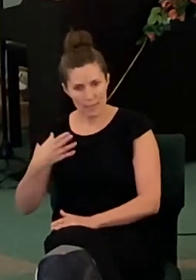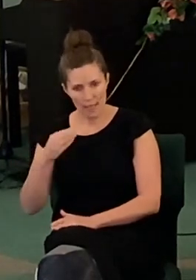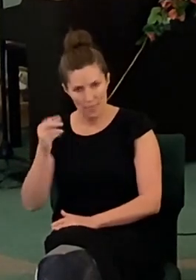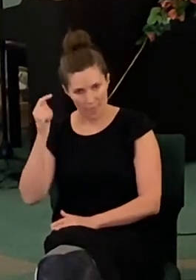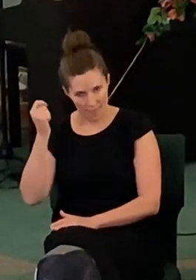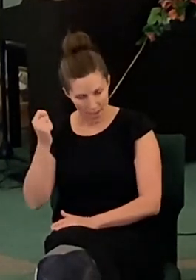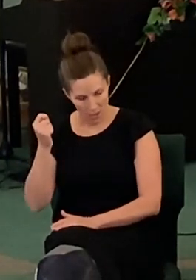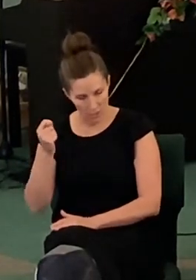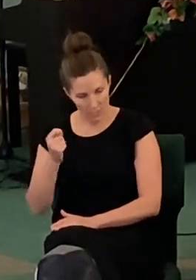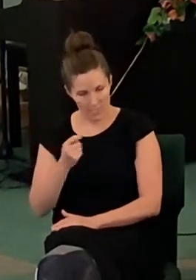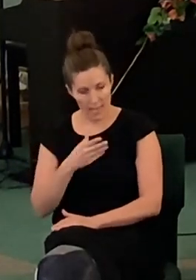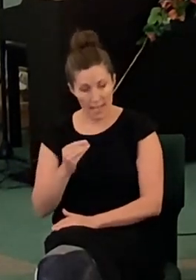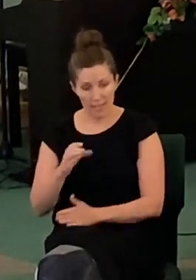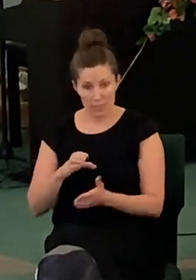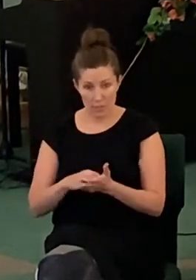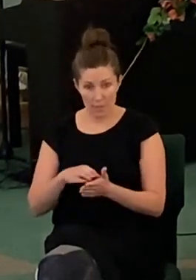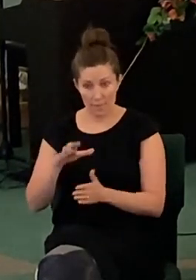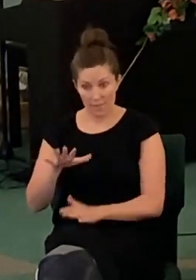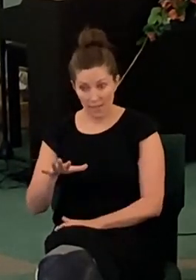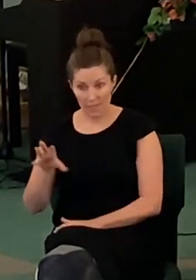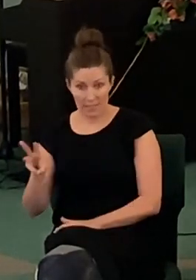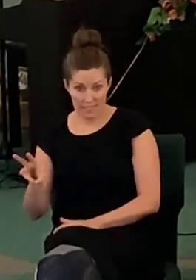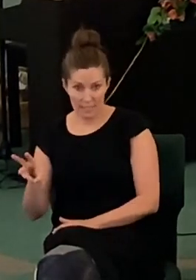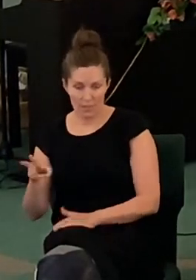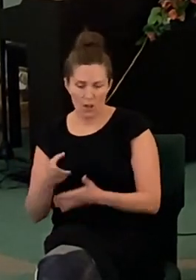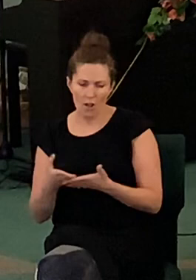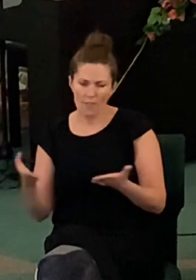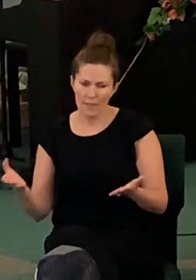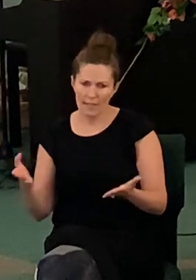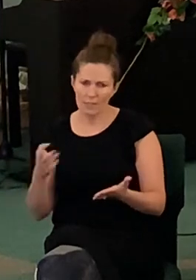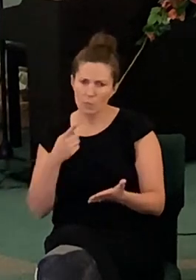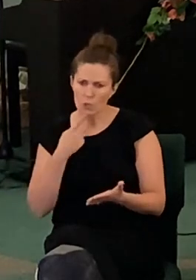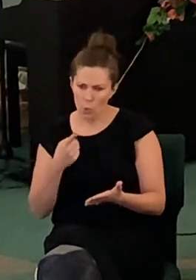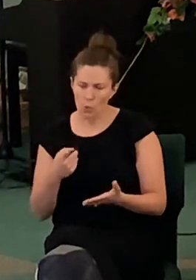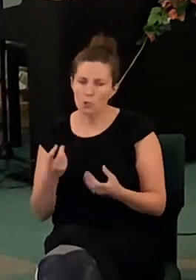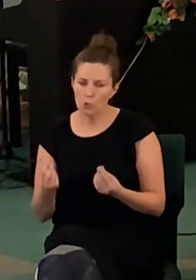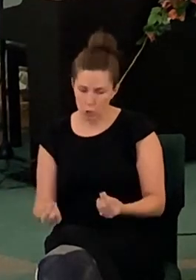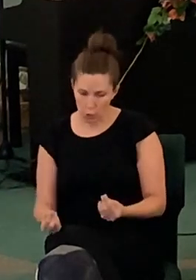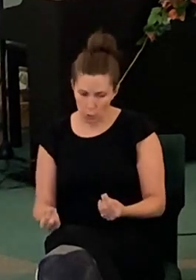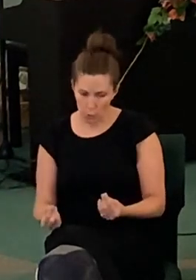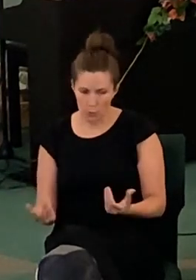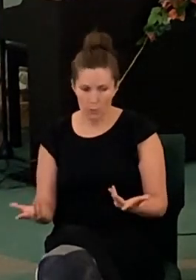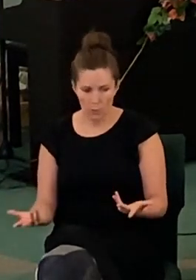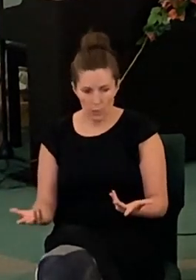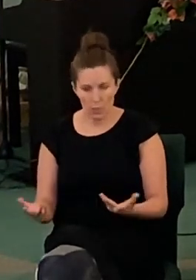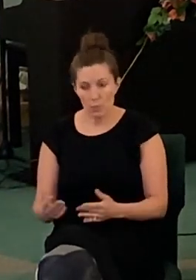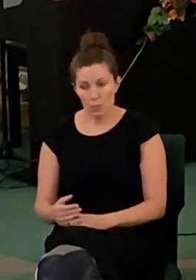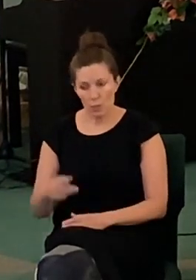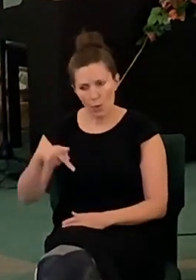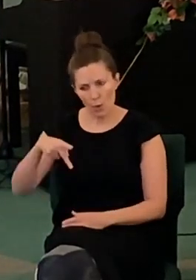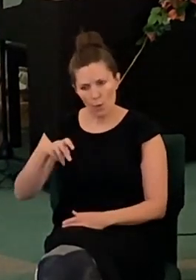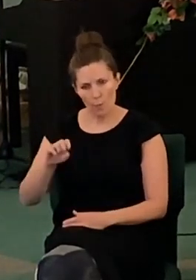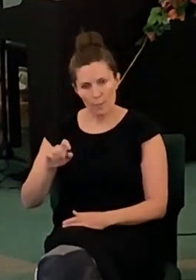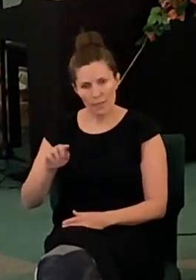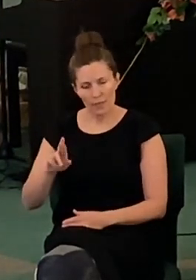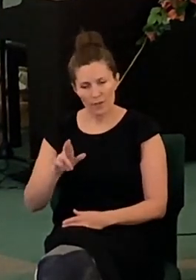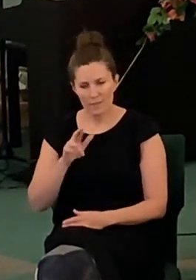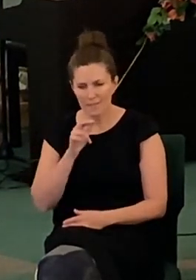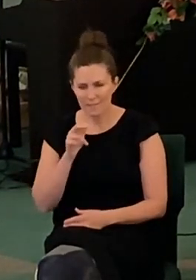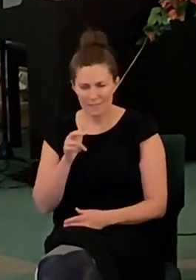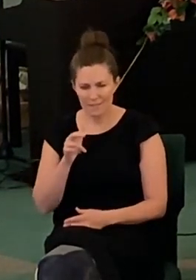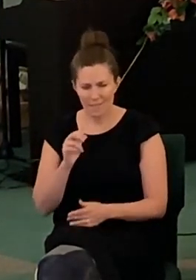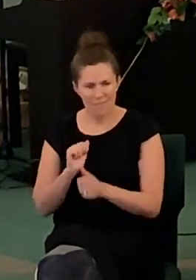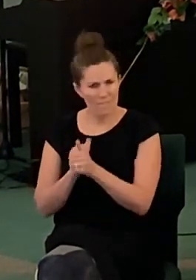theology, and then chapters 5 and 6 are things we're told to do. But Peter doesn't really follow that